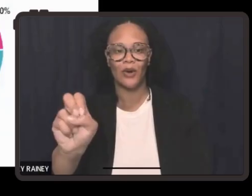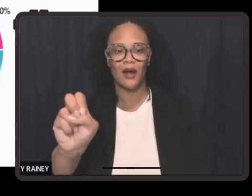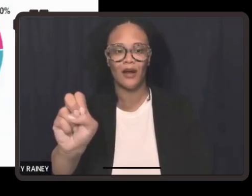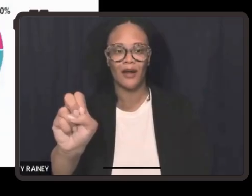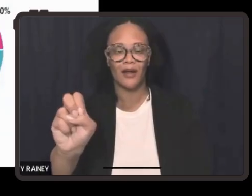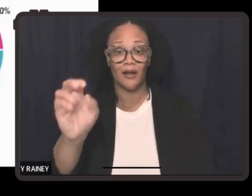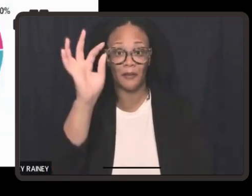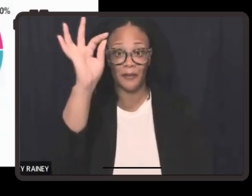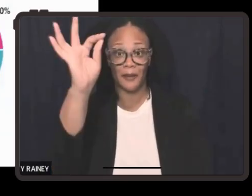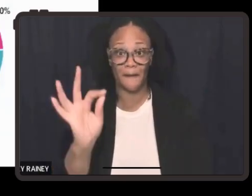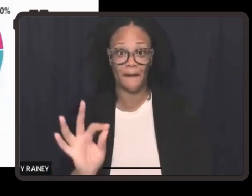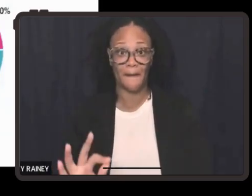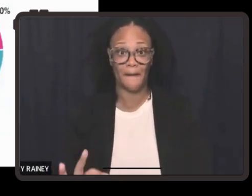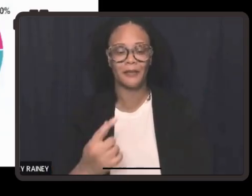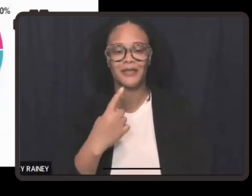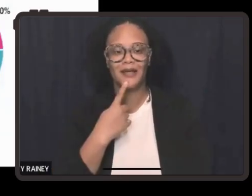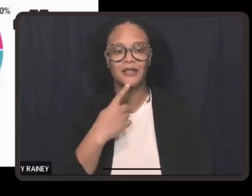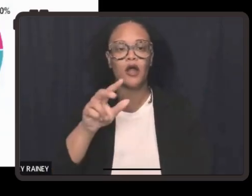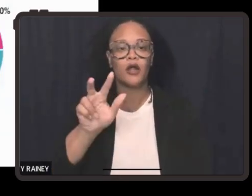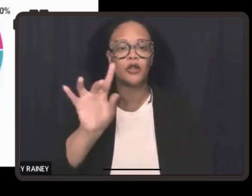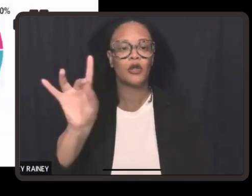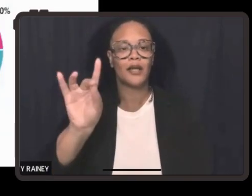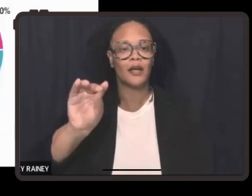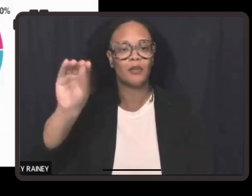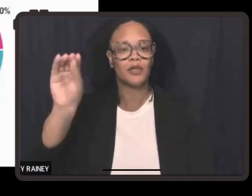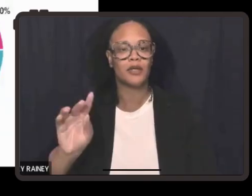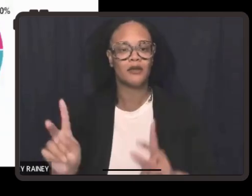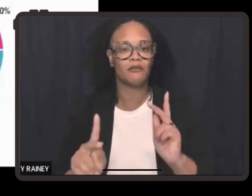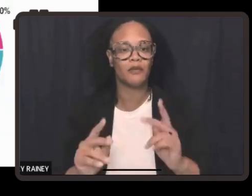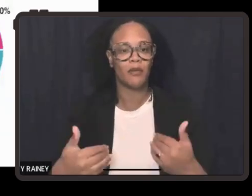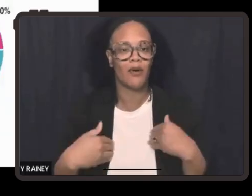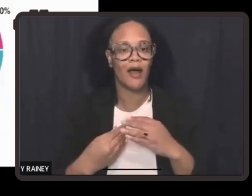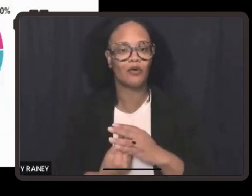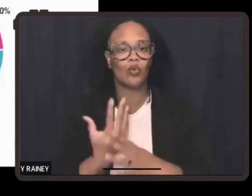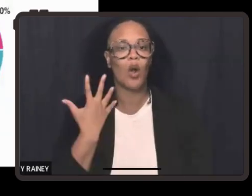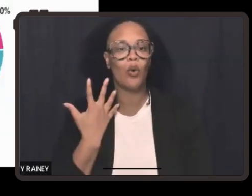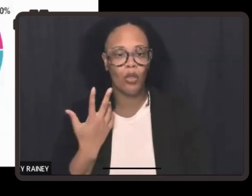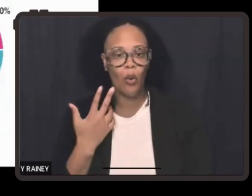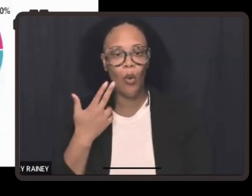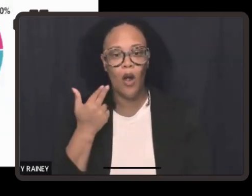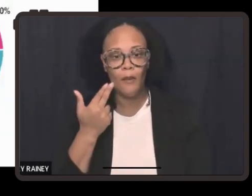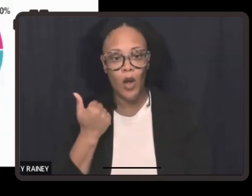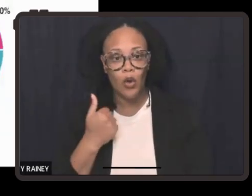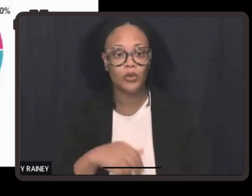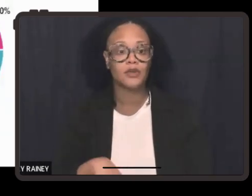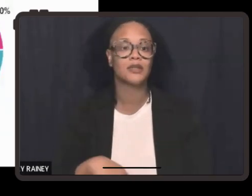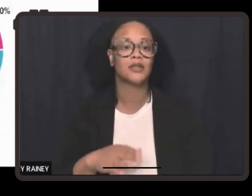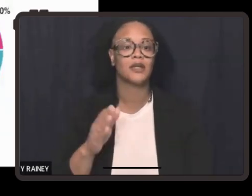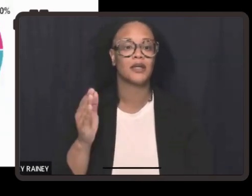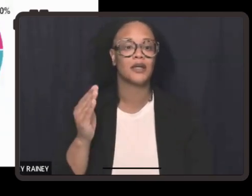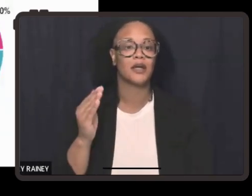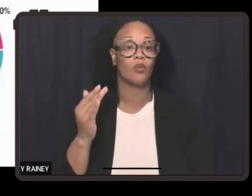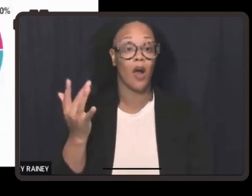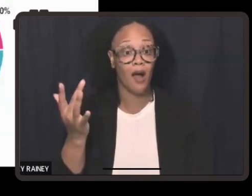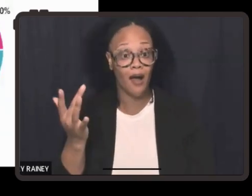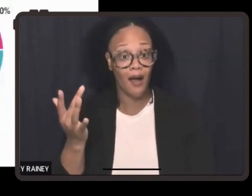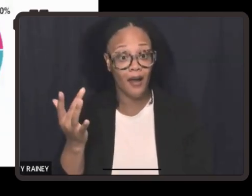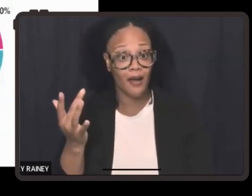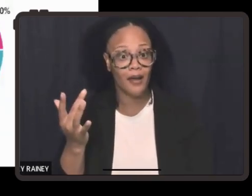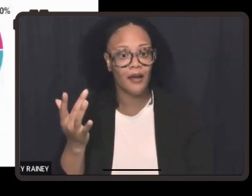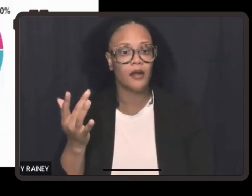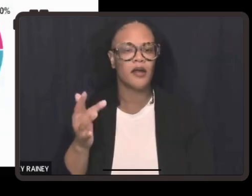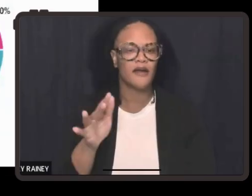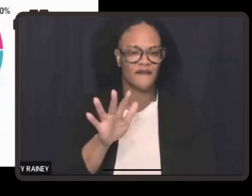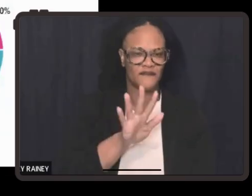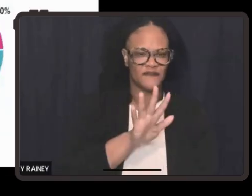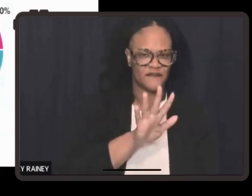38% was on growth hormones and 59% got hormones because of missing puberty. But